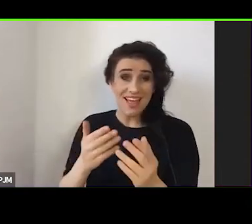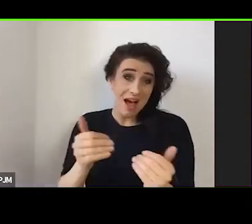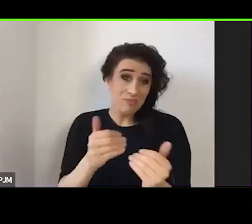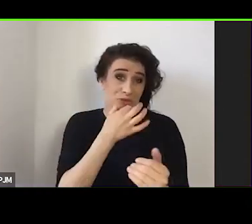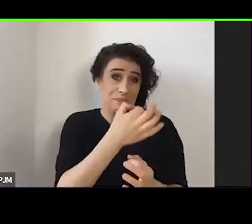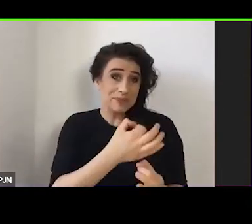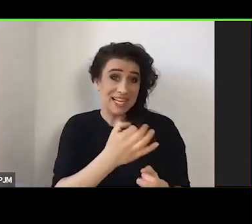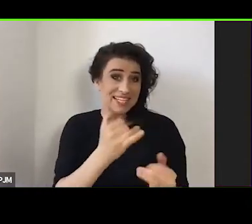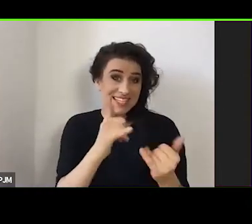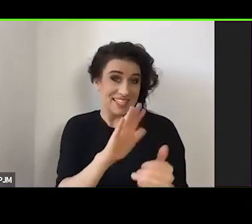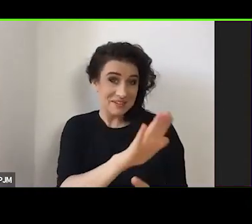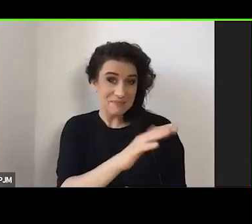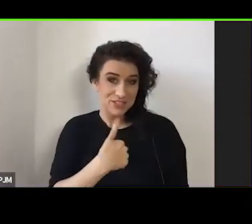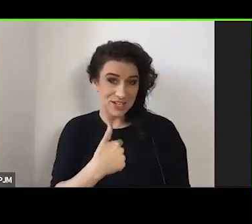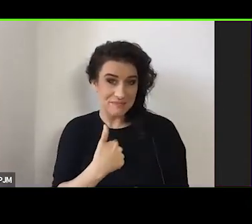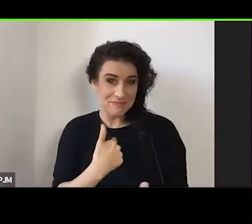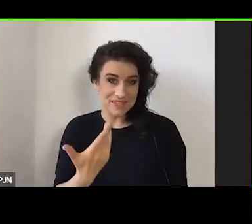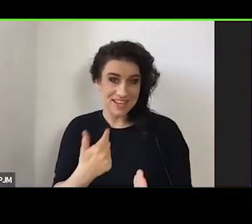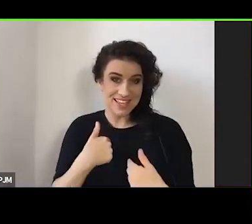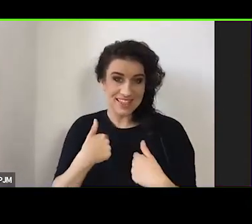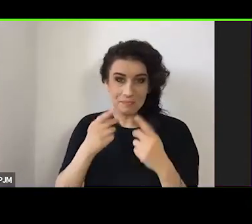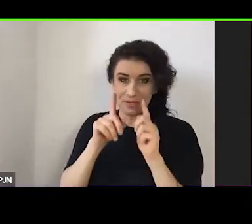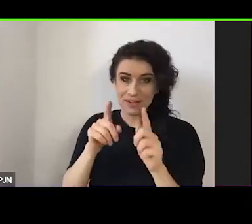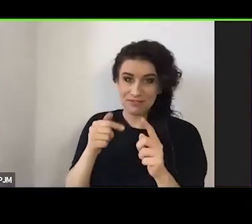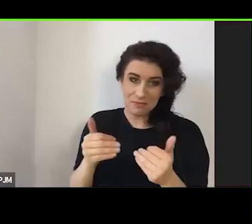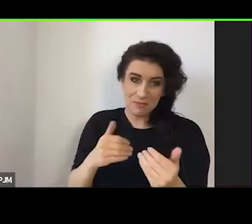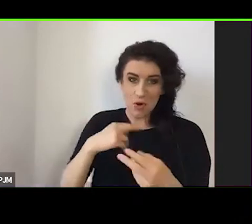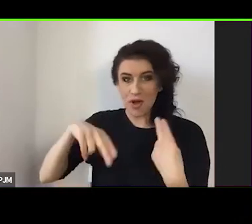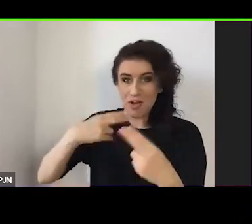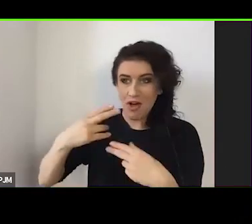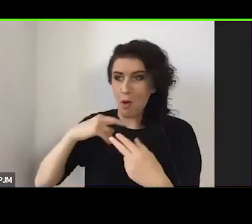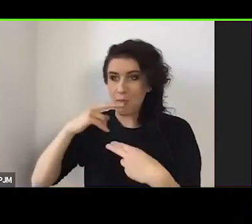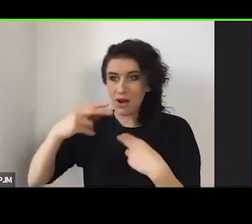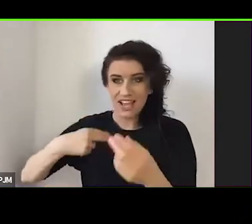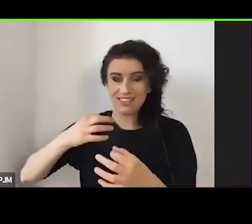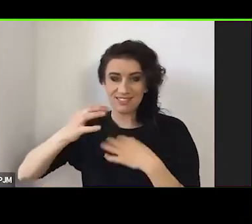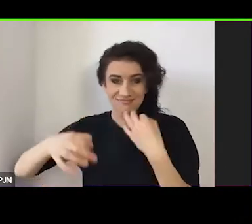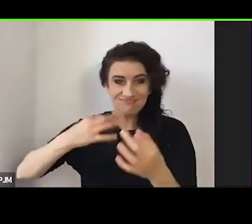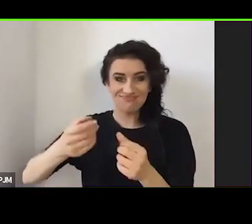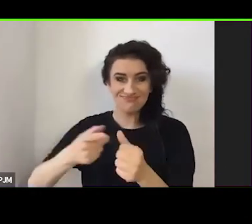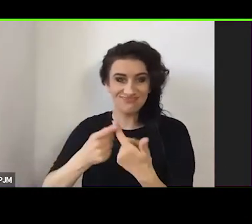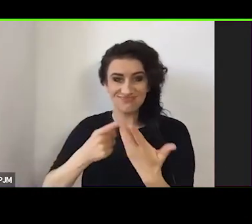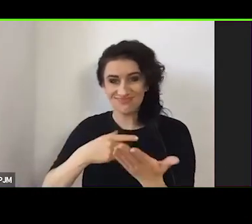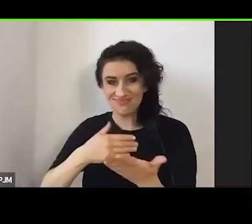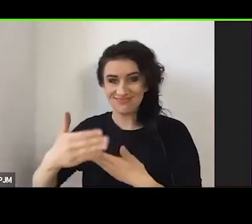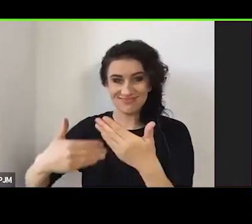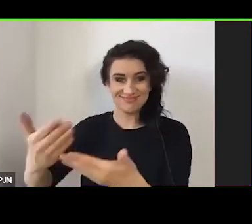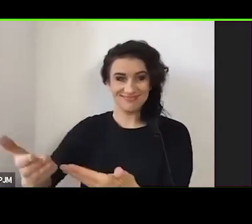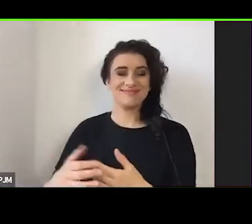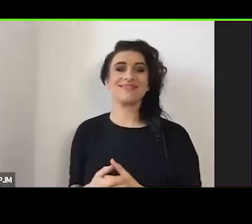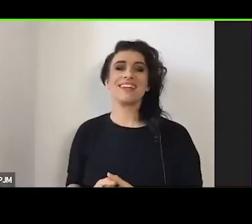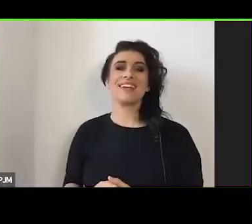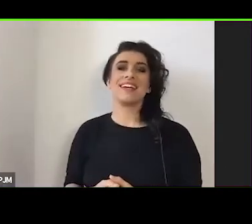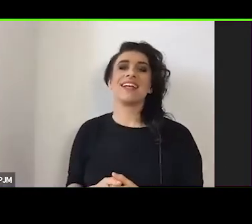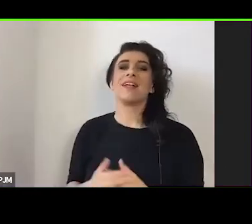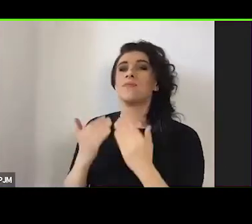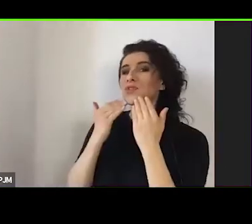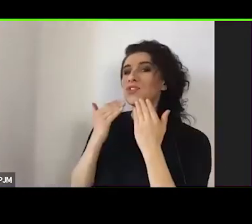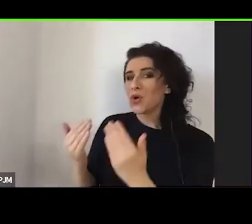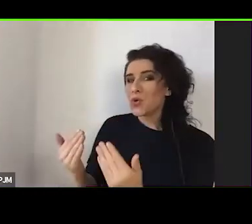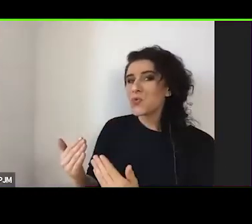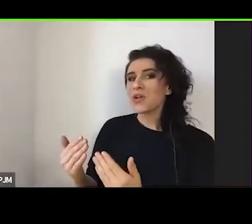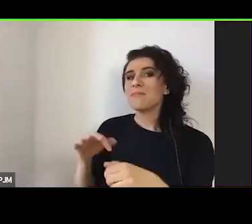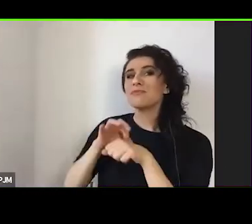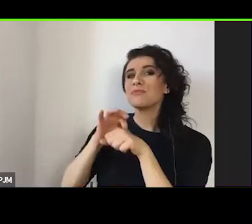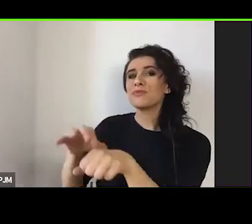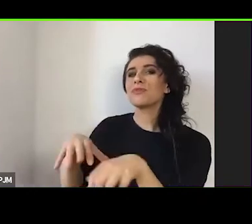Yeah, sure. It's very, very good to hear you. So we started 10 years ago, right? And where are